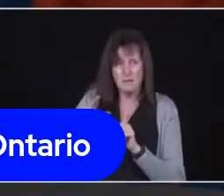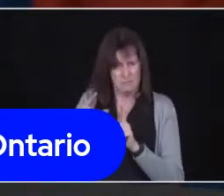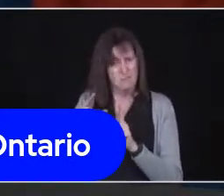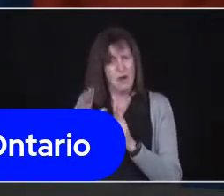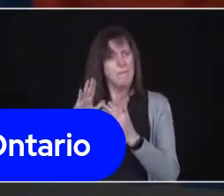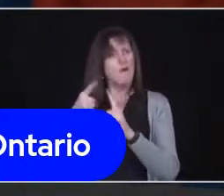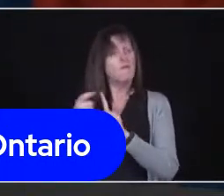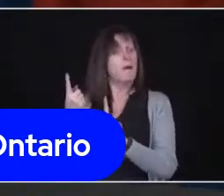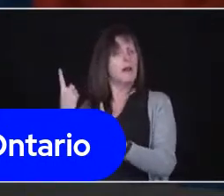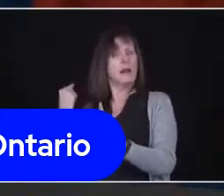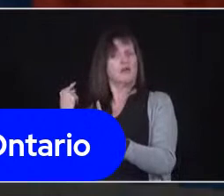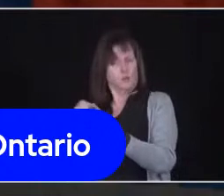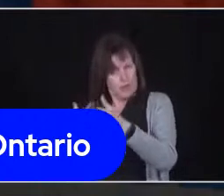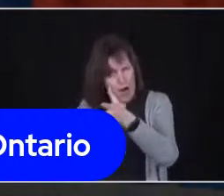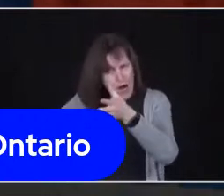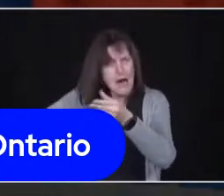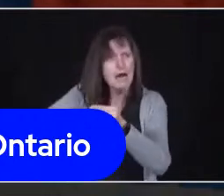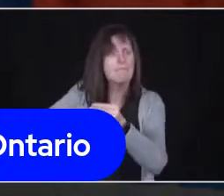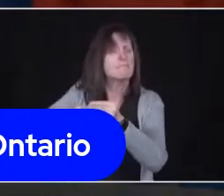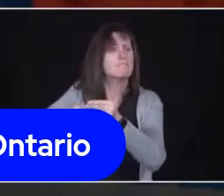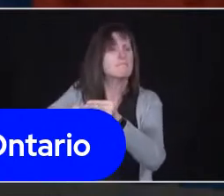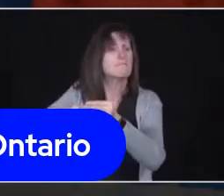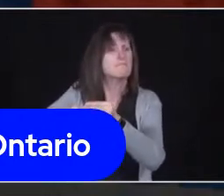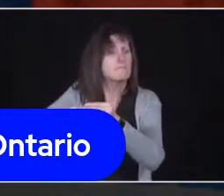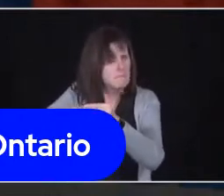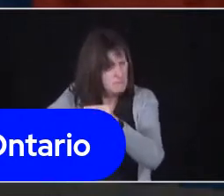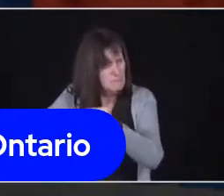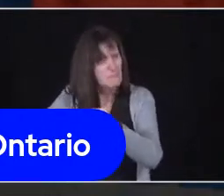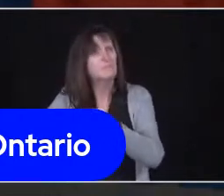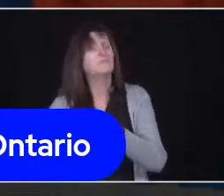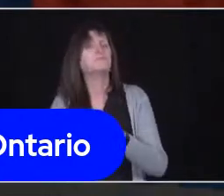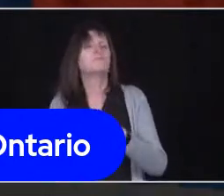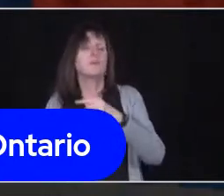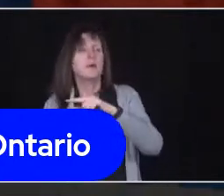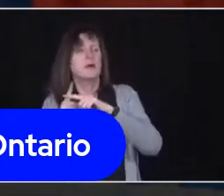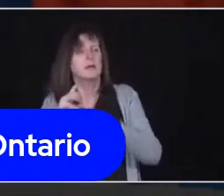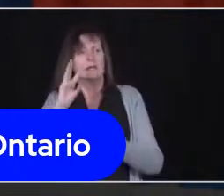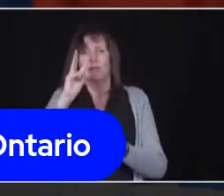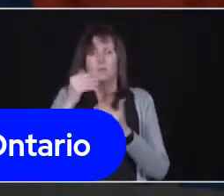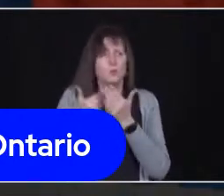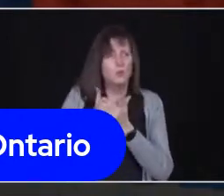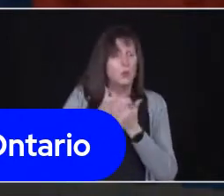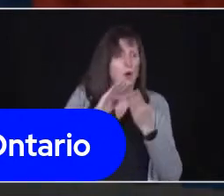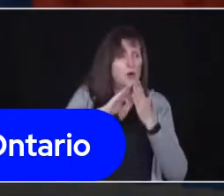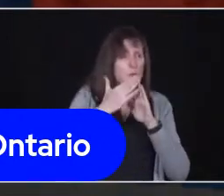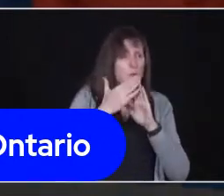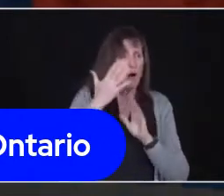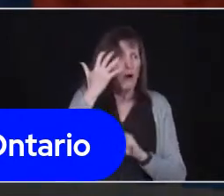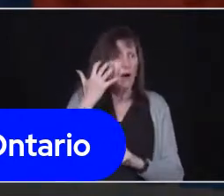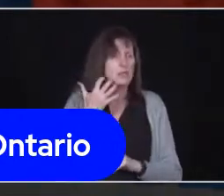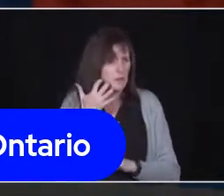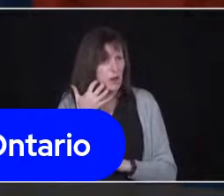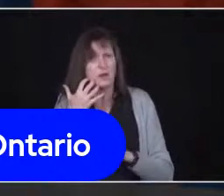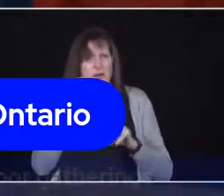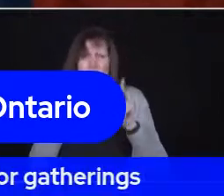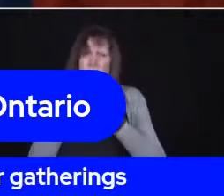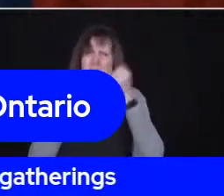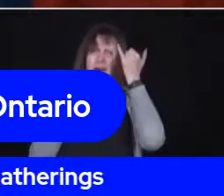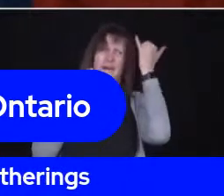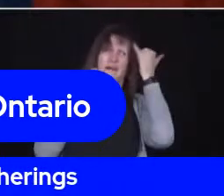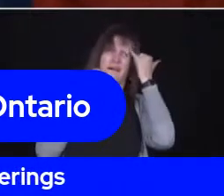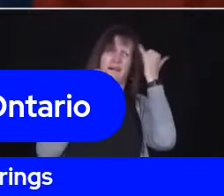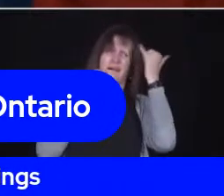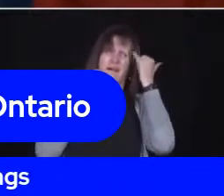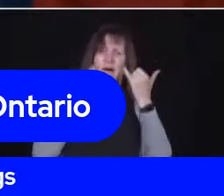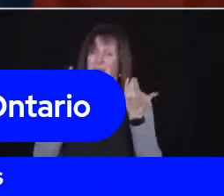is the equivalent of six new community-sized hospitals. But of course, we also need the health human resources to go along with that. One of